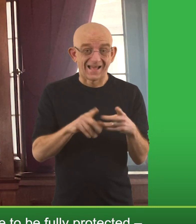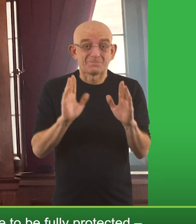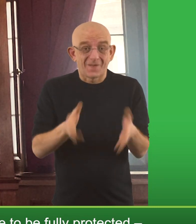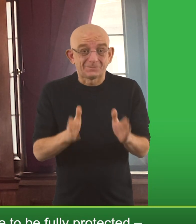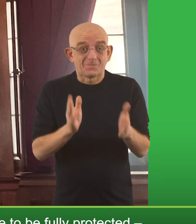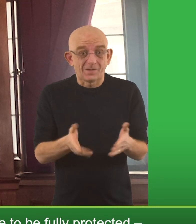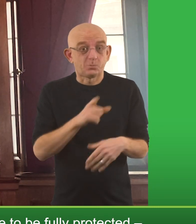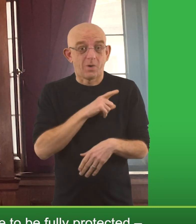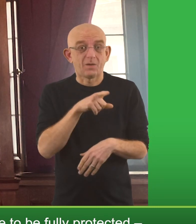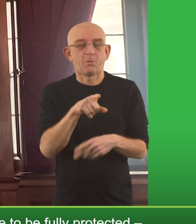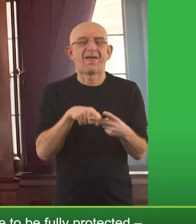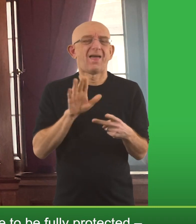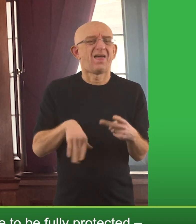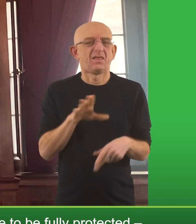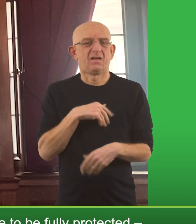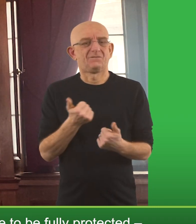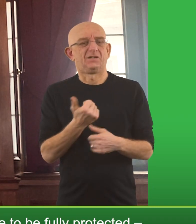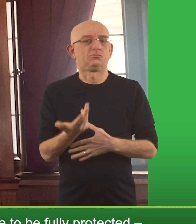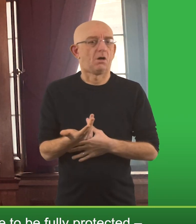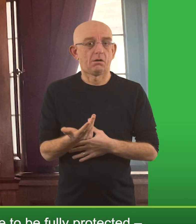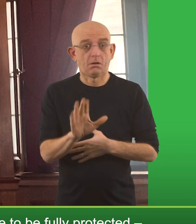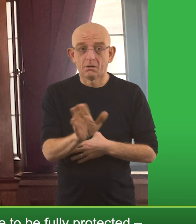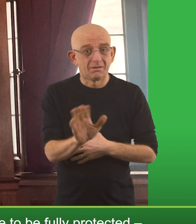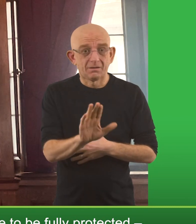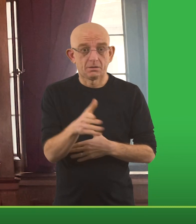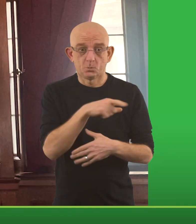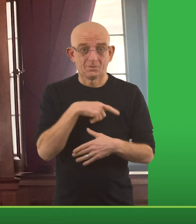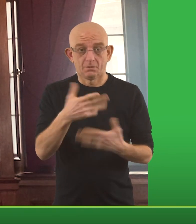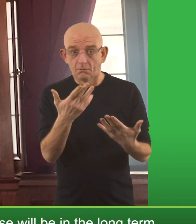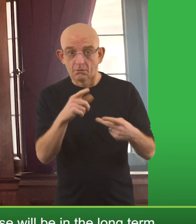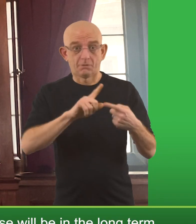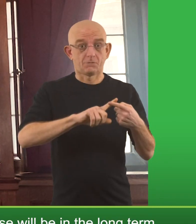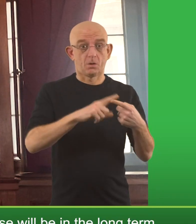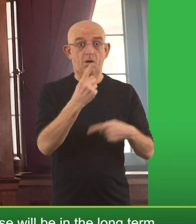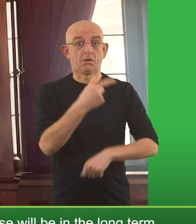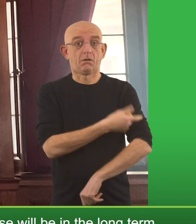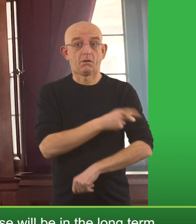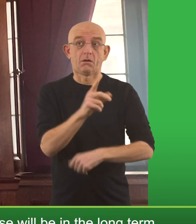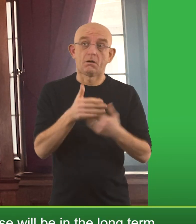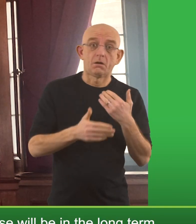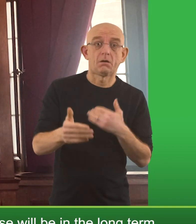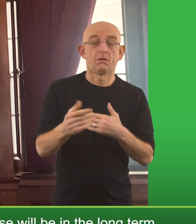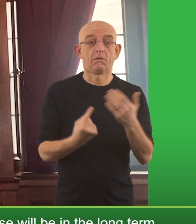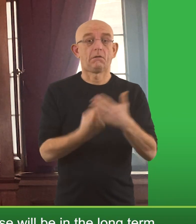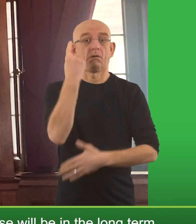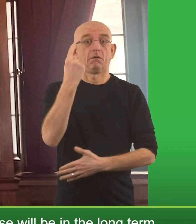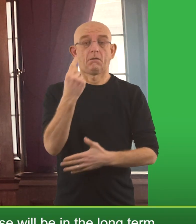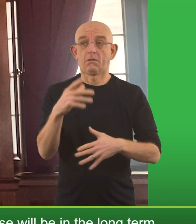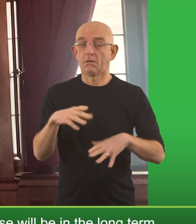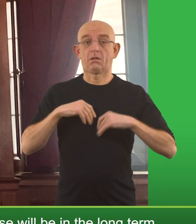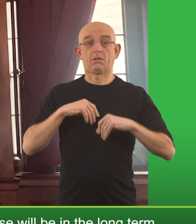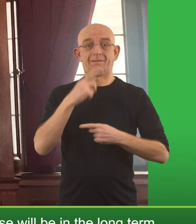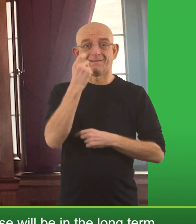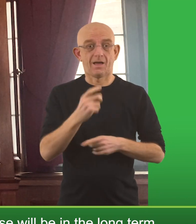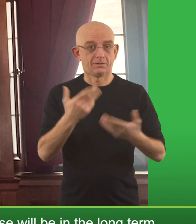the second dose to be fully protected. So don't skip that dose. We don't know how effective